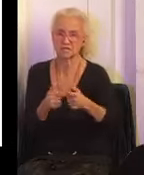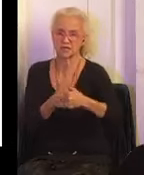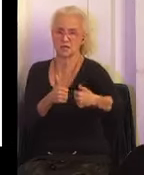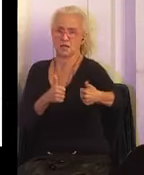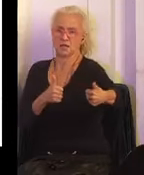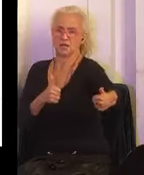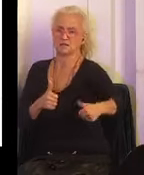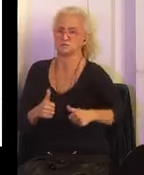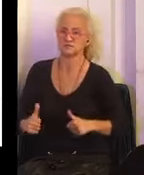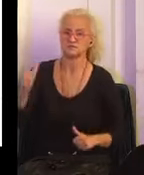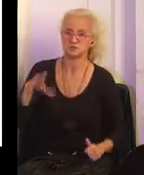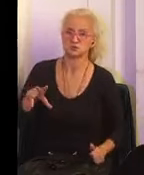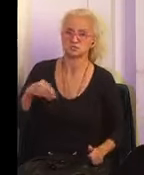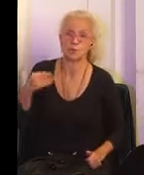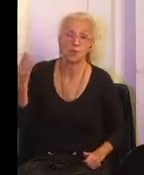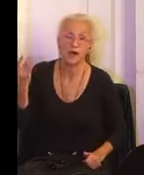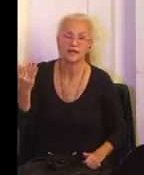because they were gay.